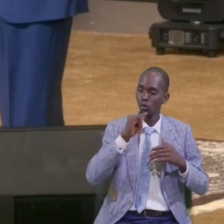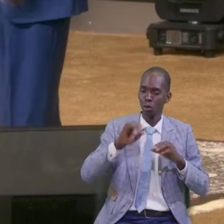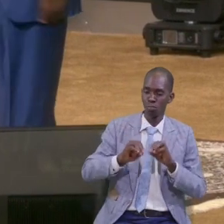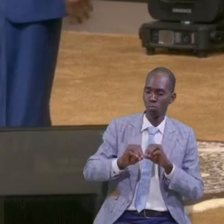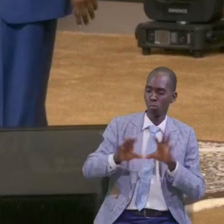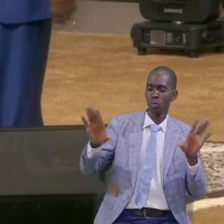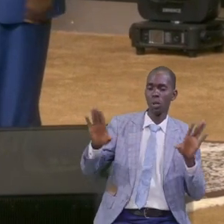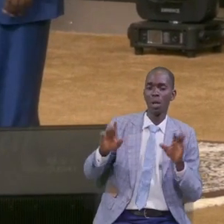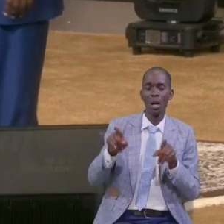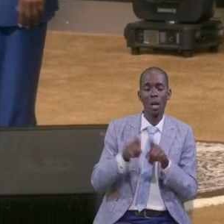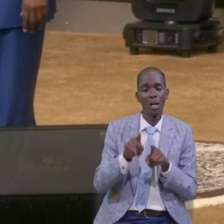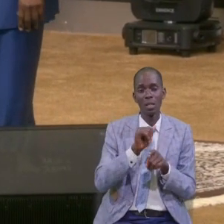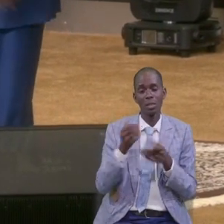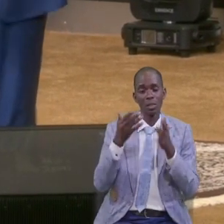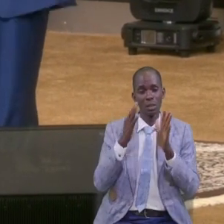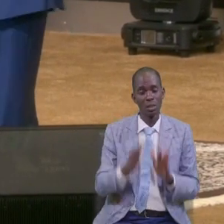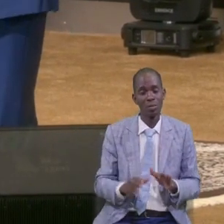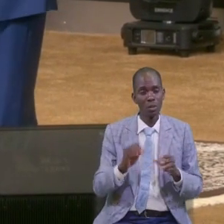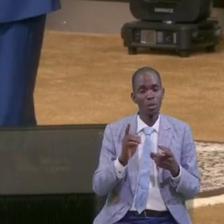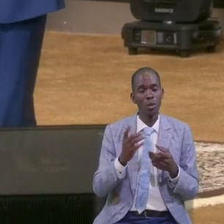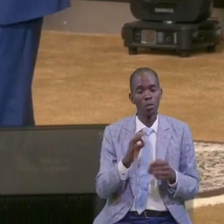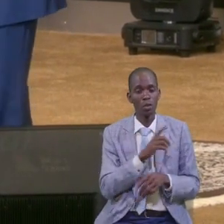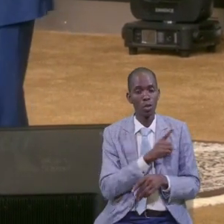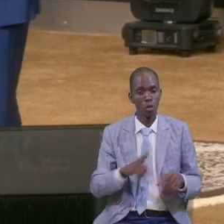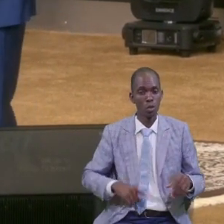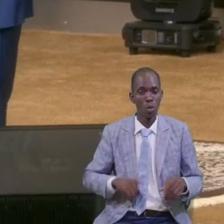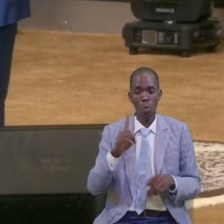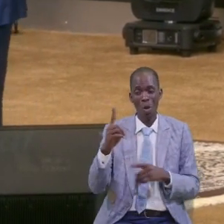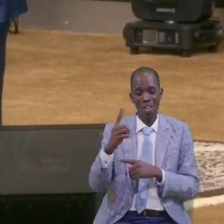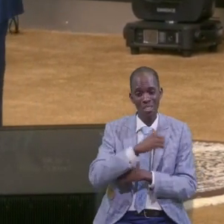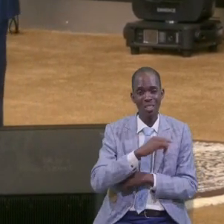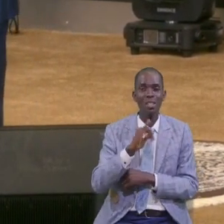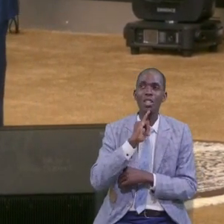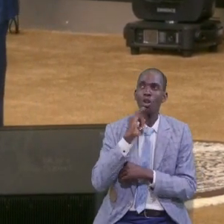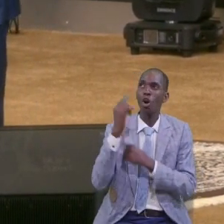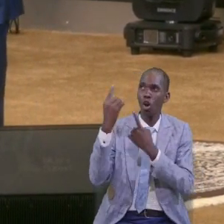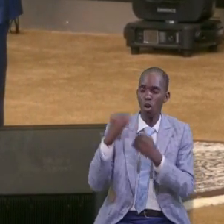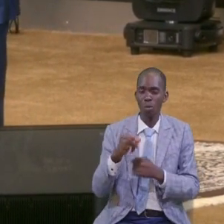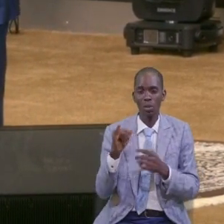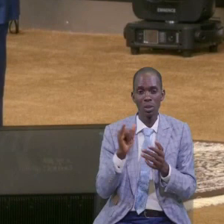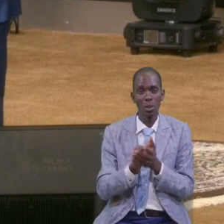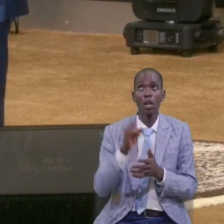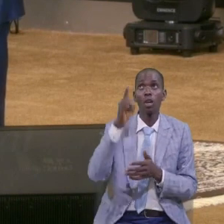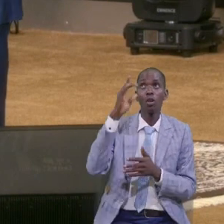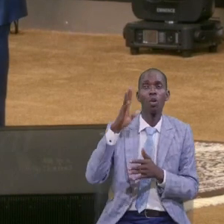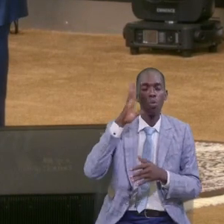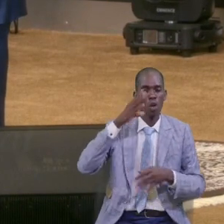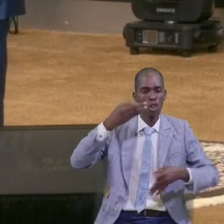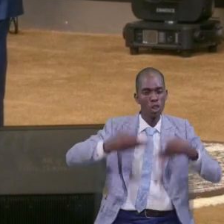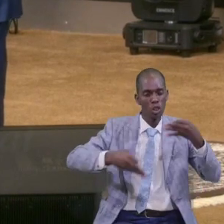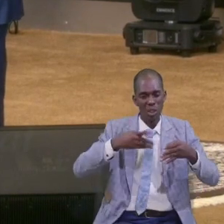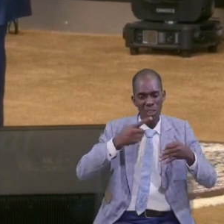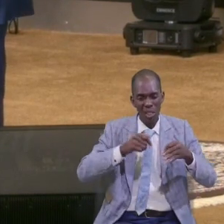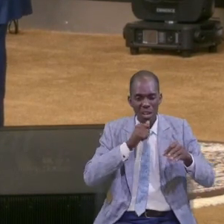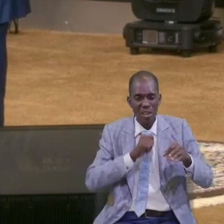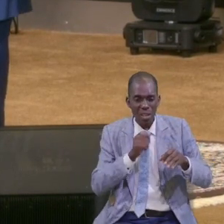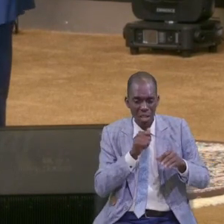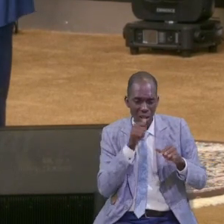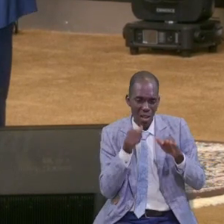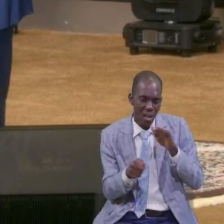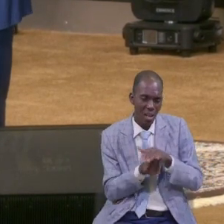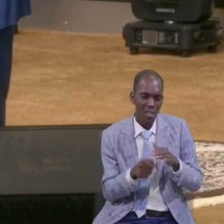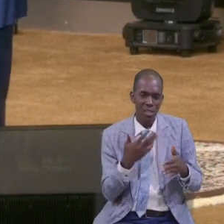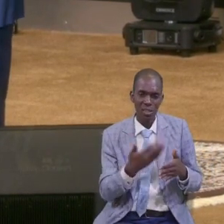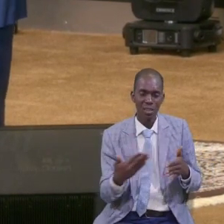the Lord. In the day is coming when God shall judge the secrets of men and the secrets